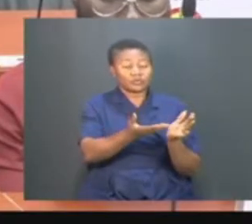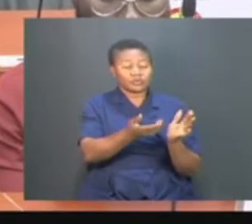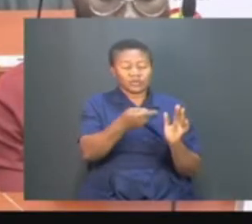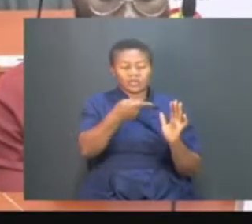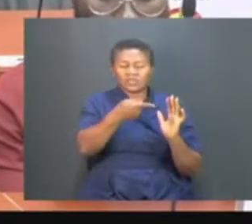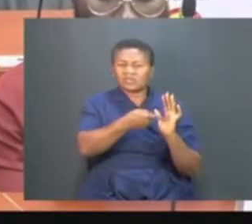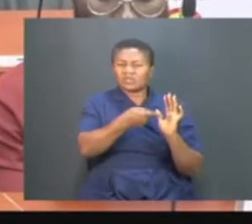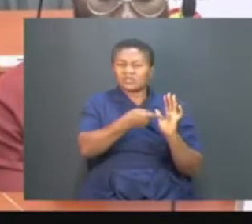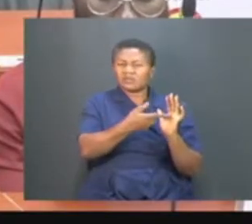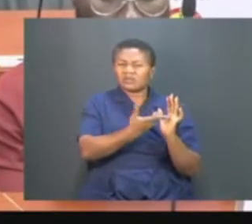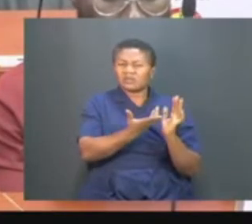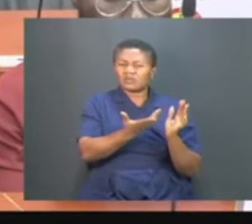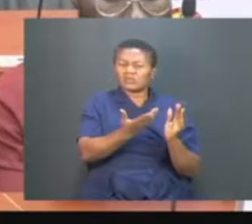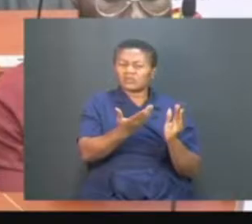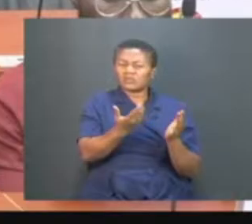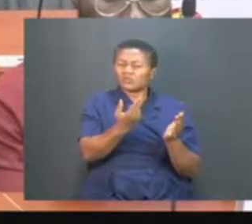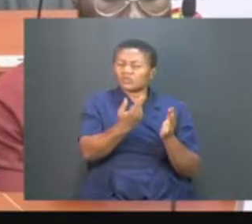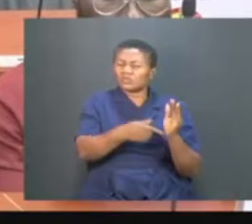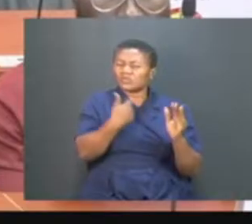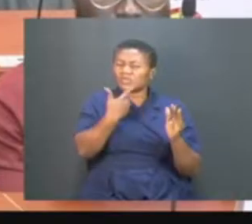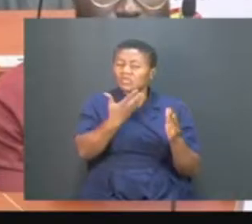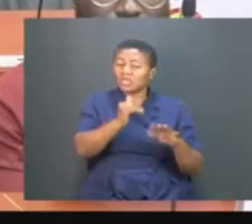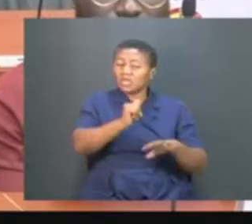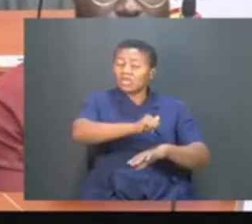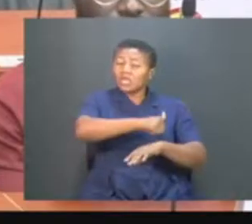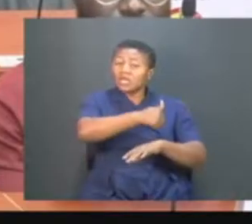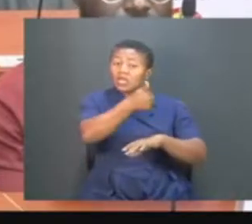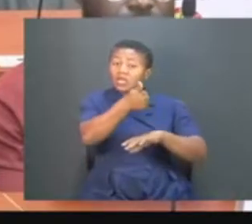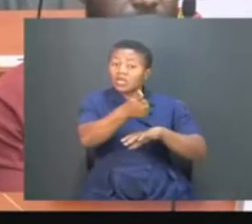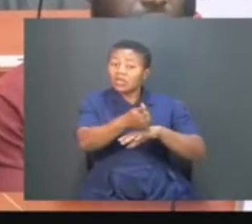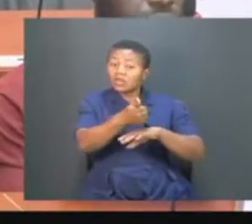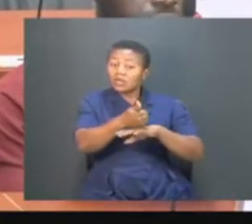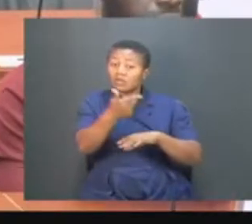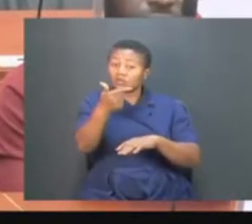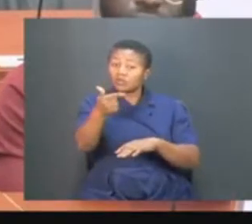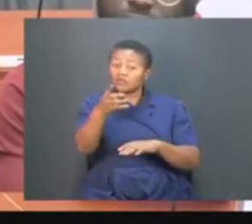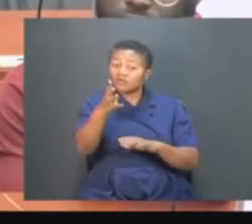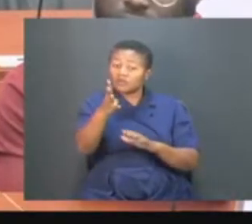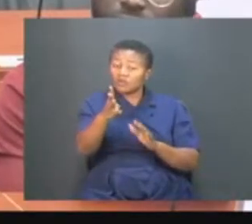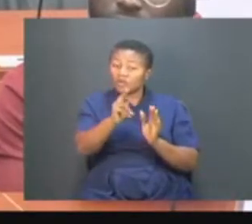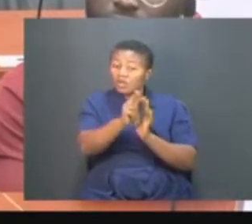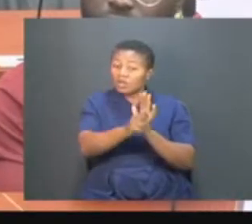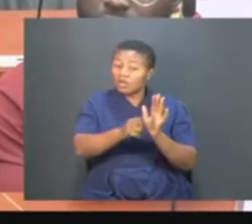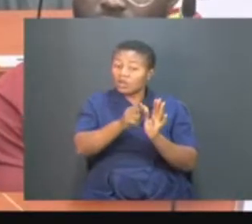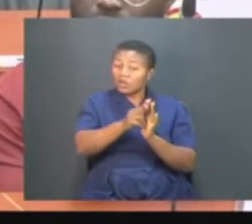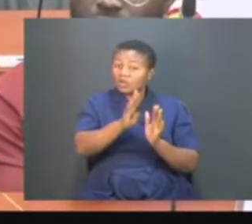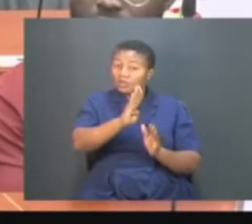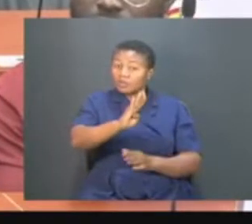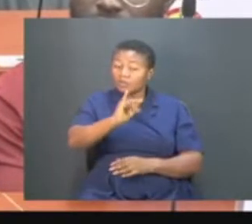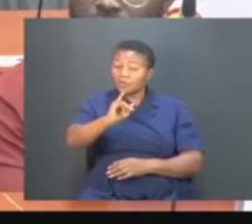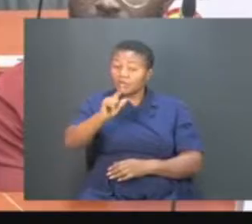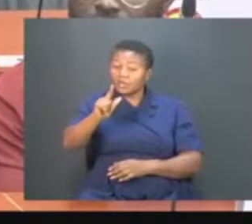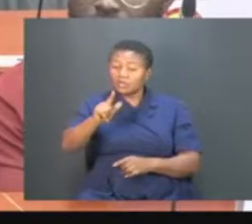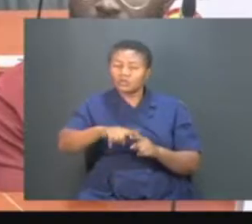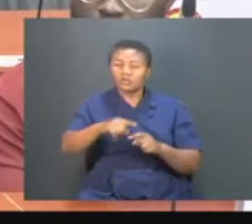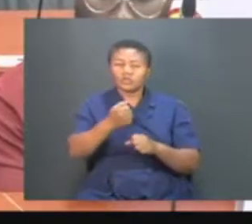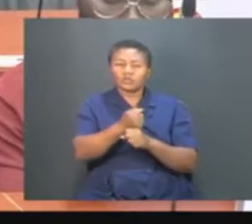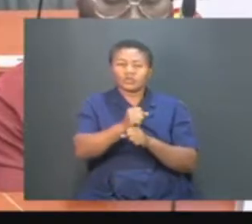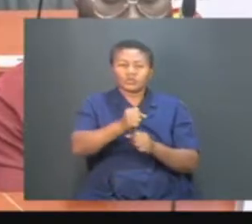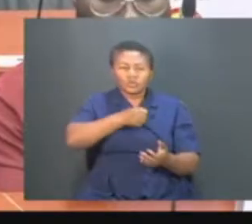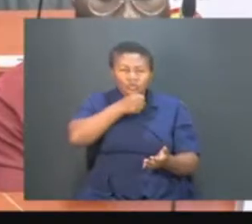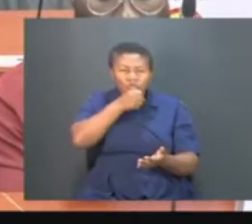bill is to establish the 24-hour economy authority to ensure the